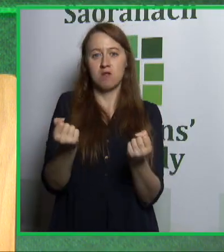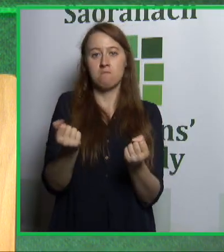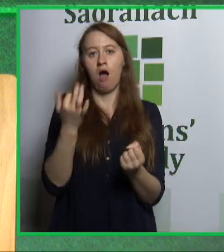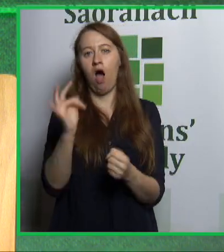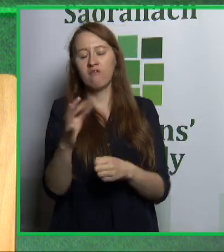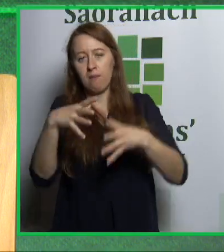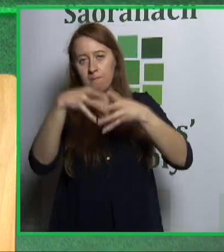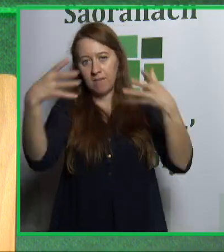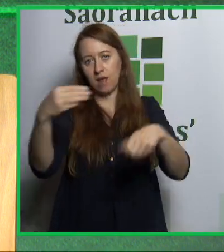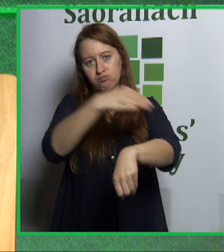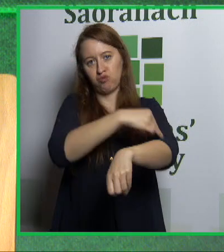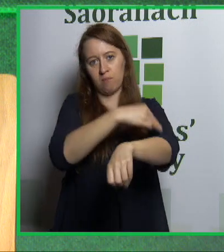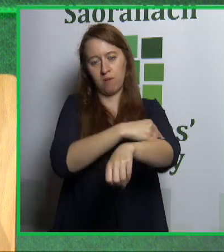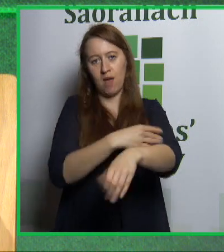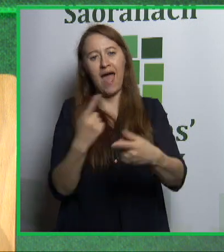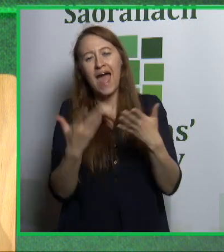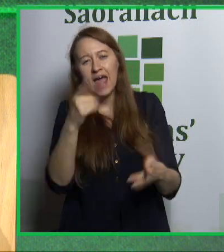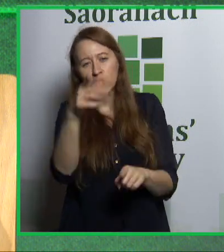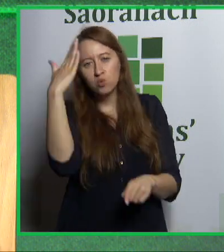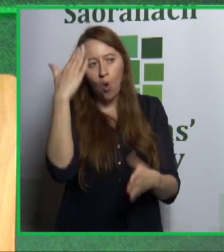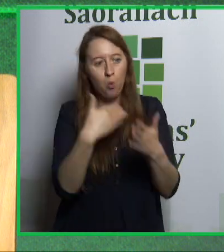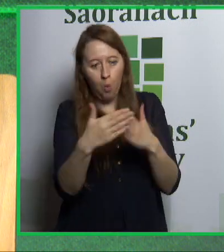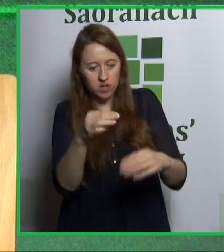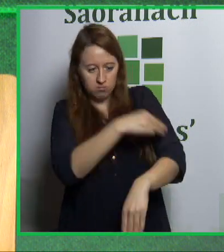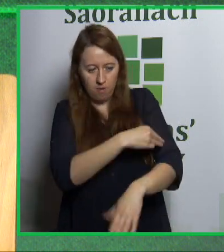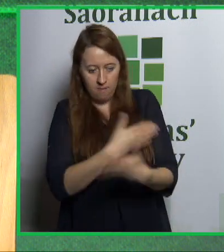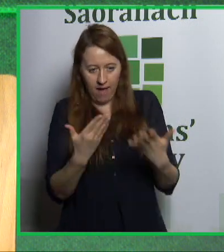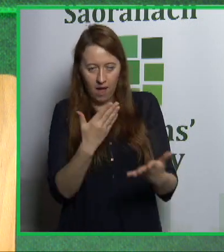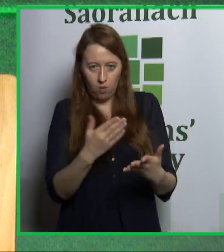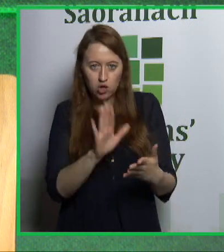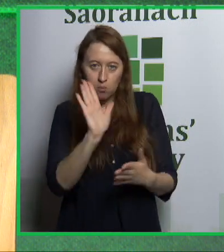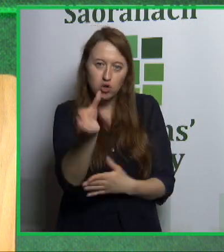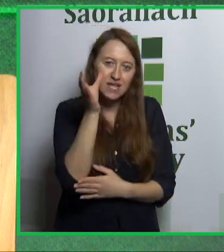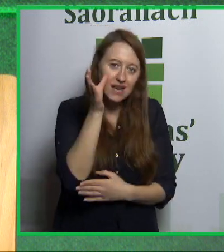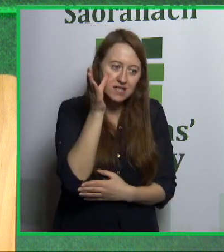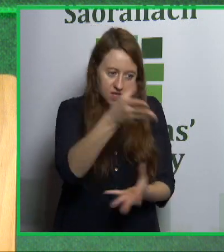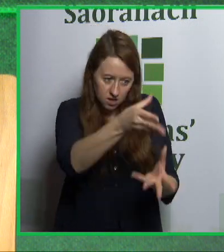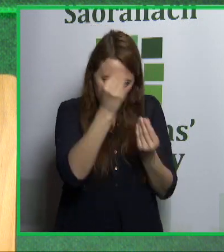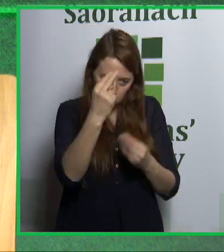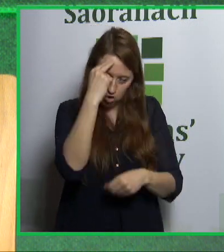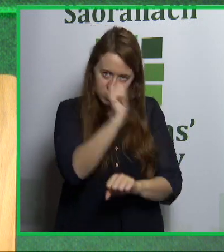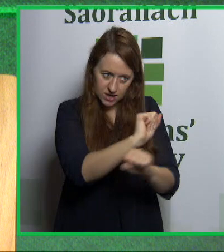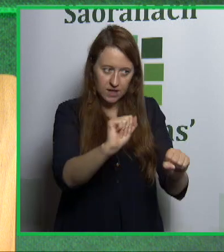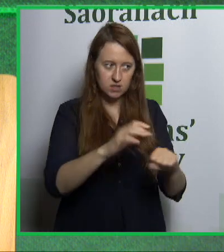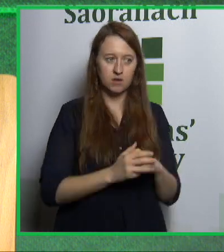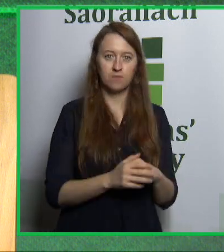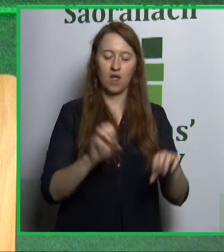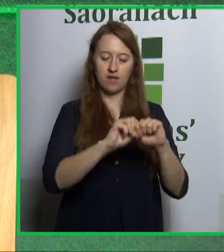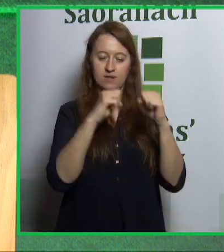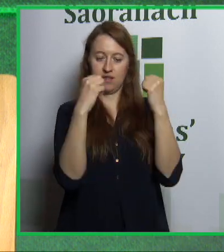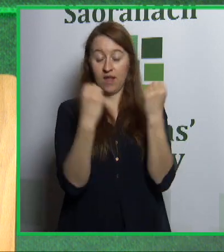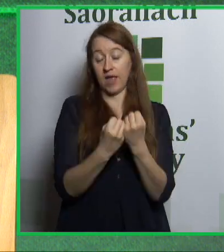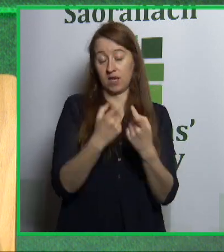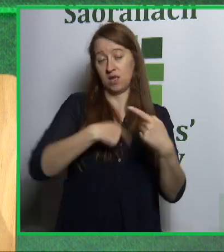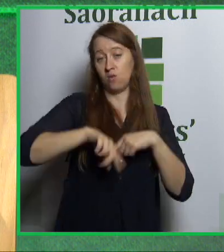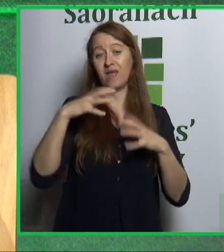out, you have to listen to what people have to say. You have to hear what they say. You know, I think society has this opinion that once someone uses